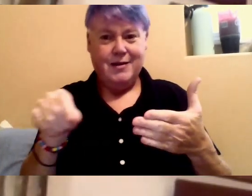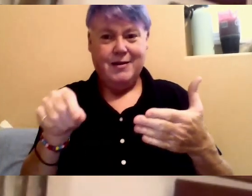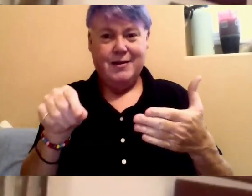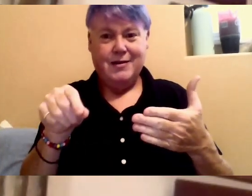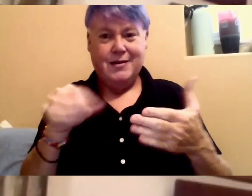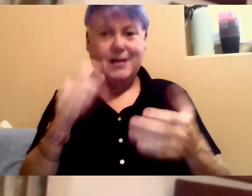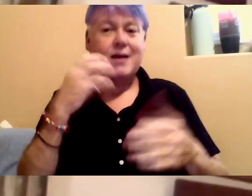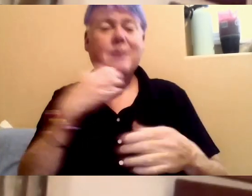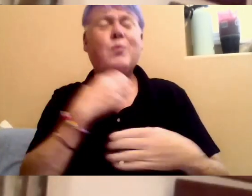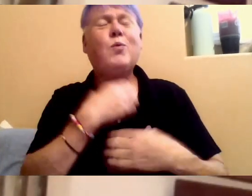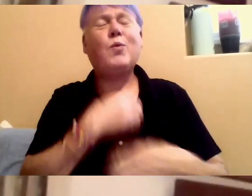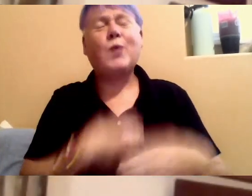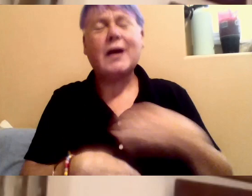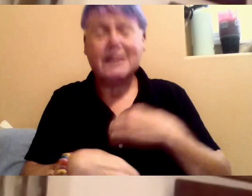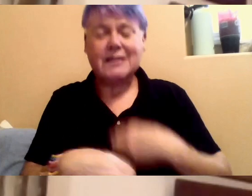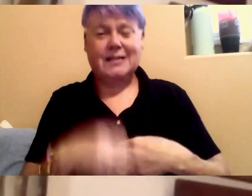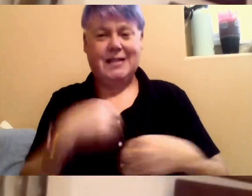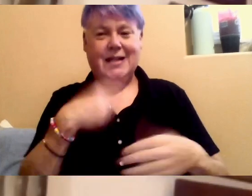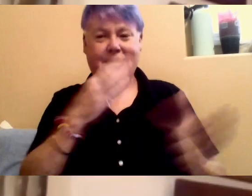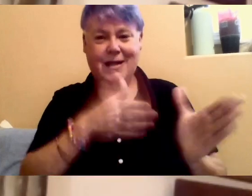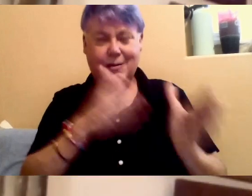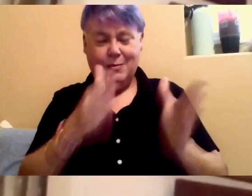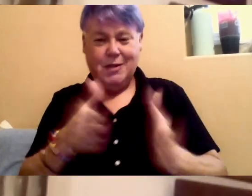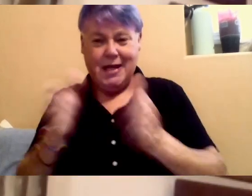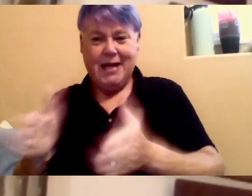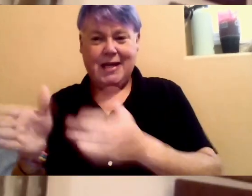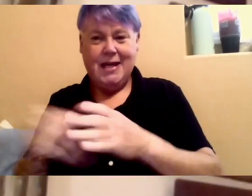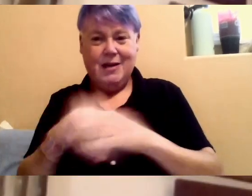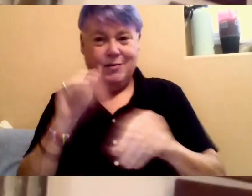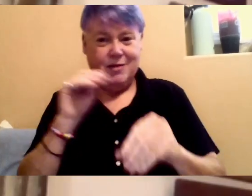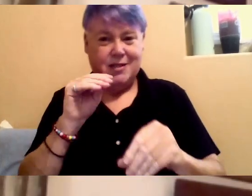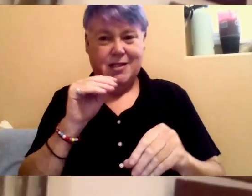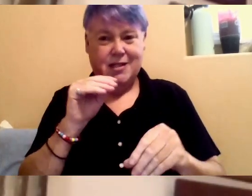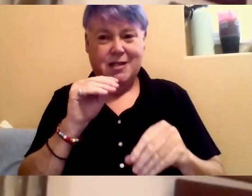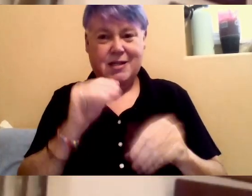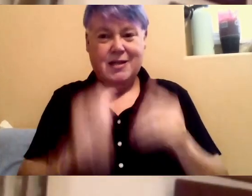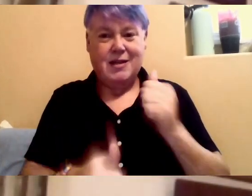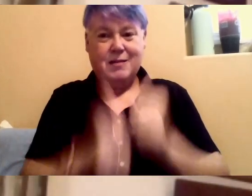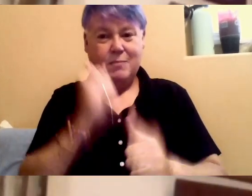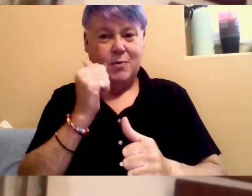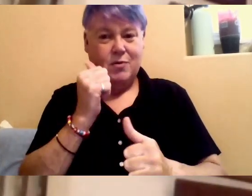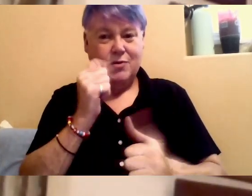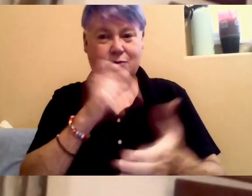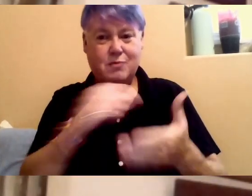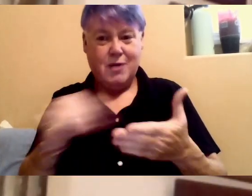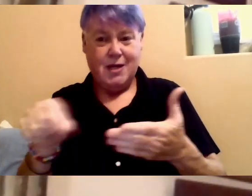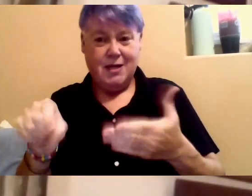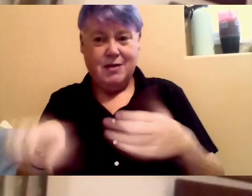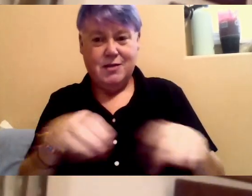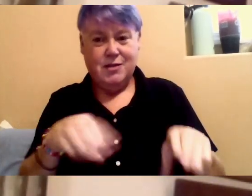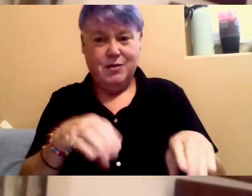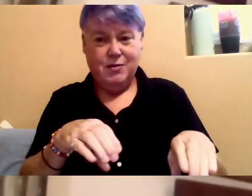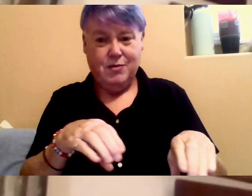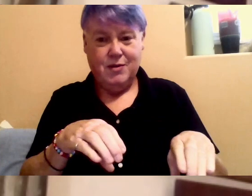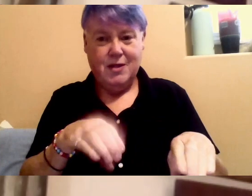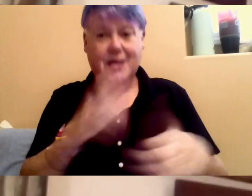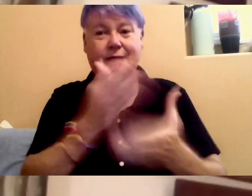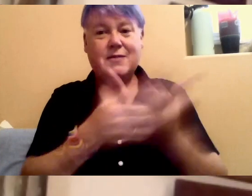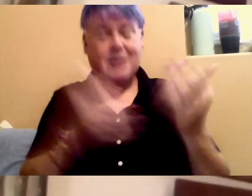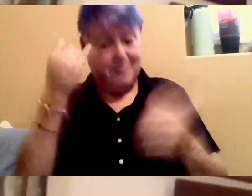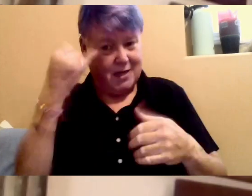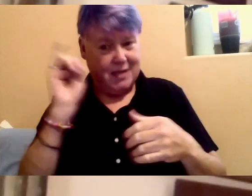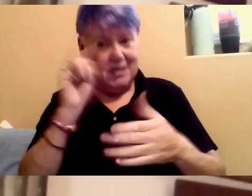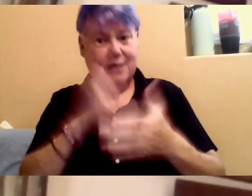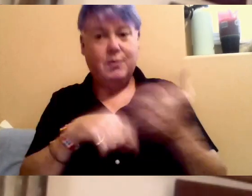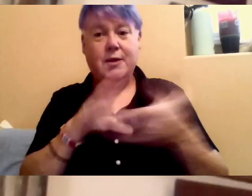wish that I could plan it out. I think most writers do. They have some idea what the story's